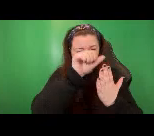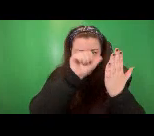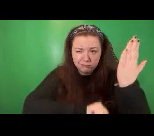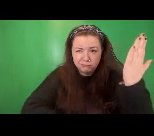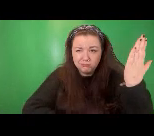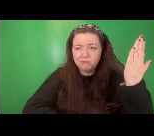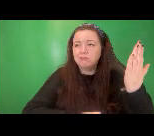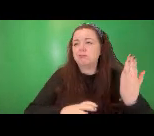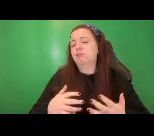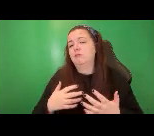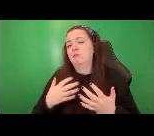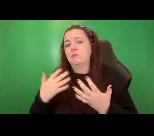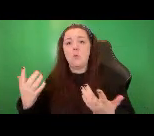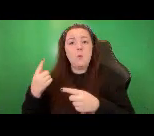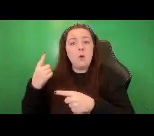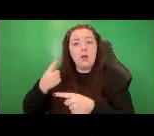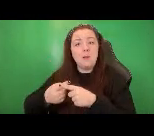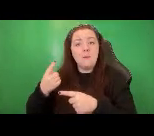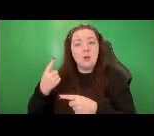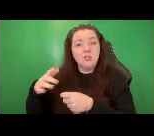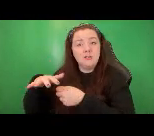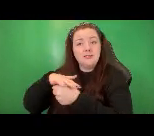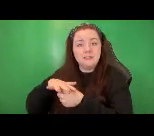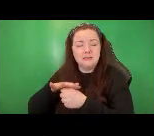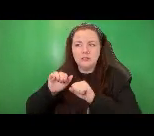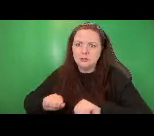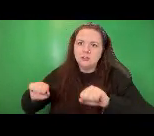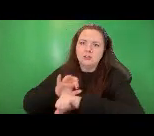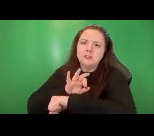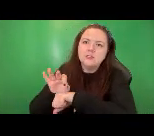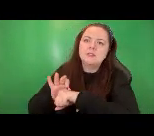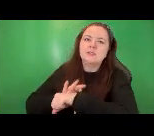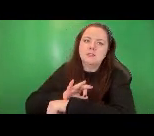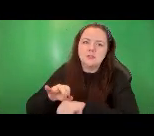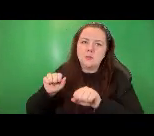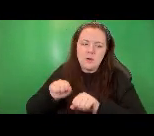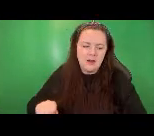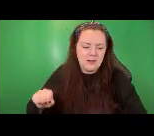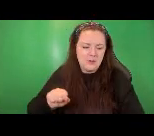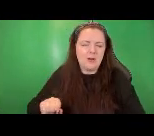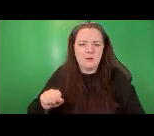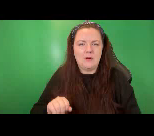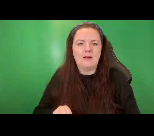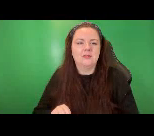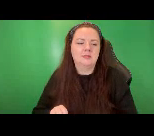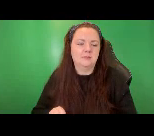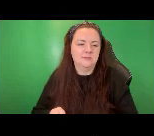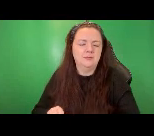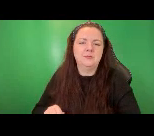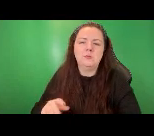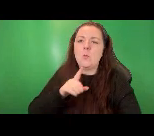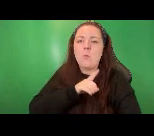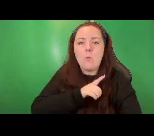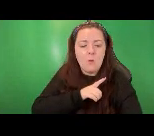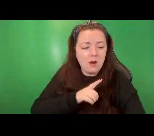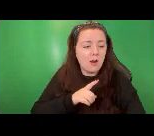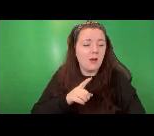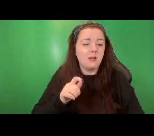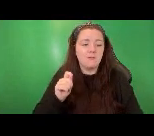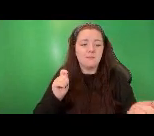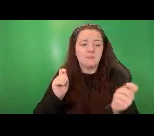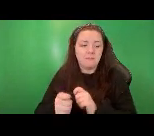waiting times in our emergency departments. So the focus around moving care from hospitals to communities is around